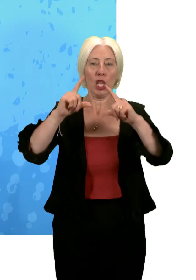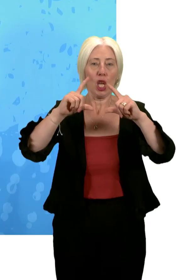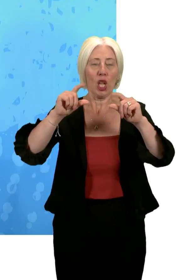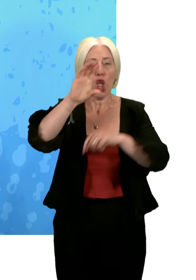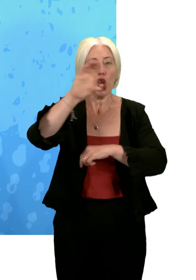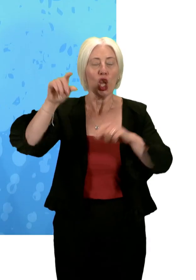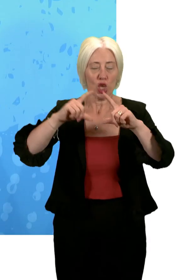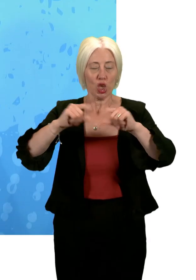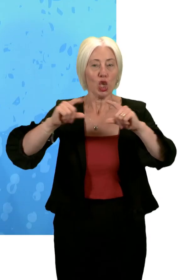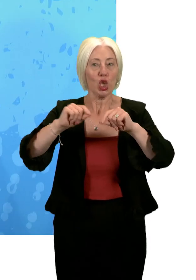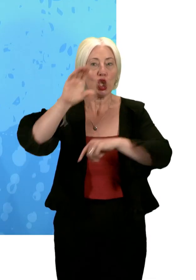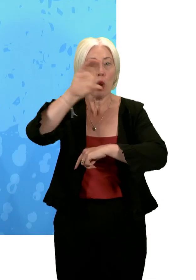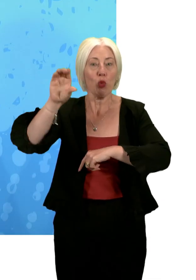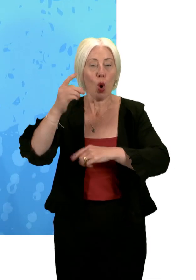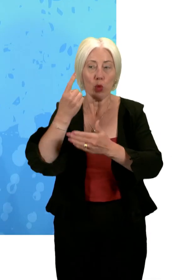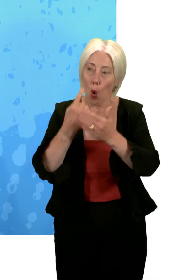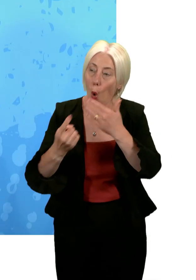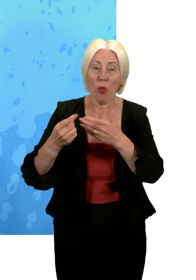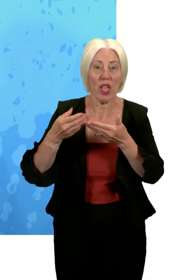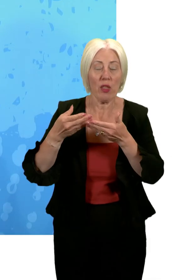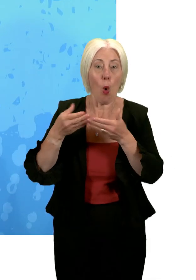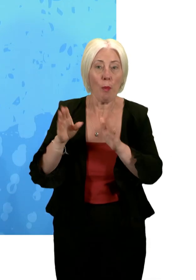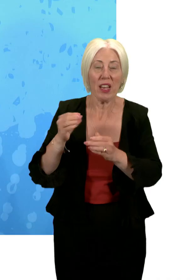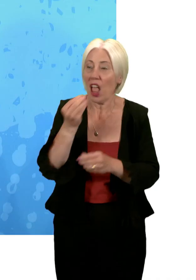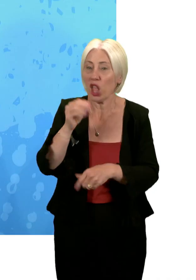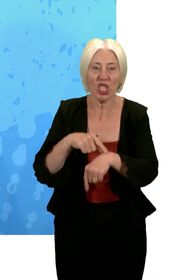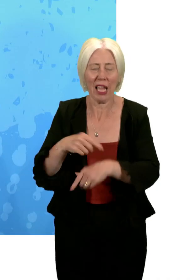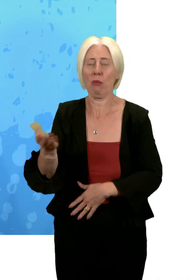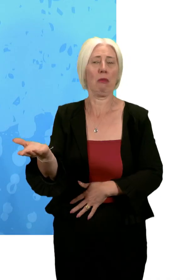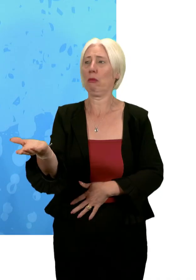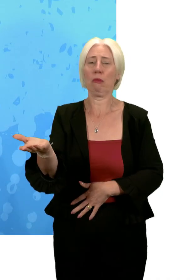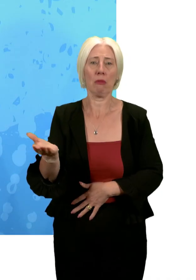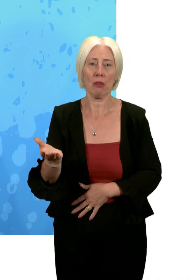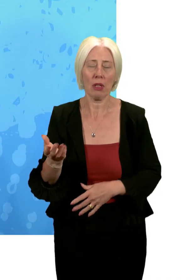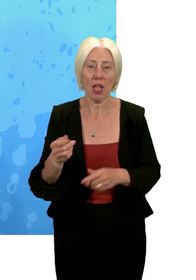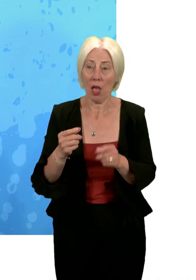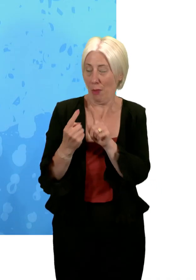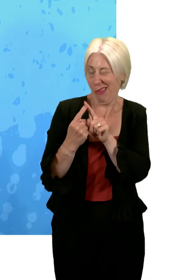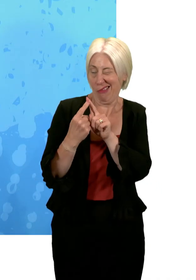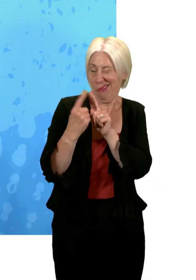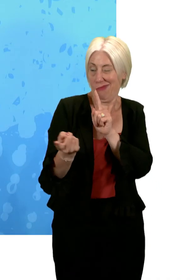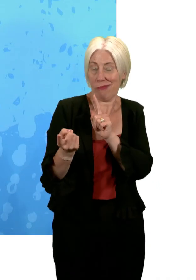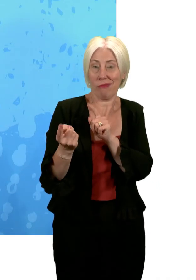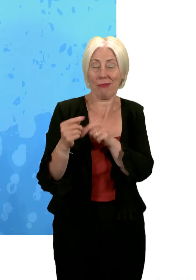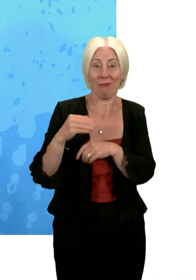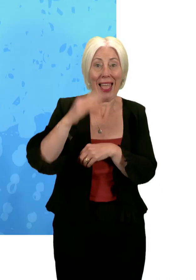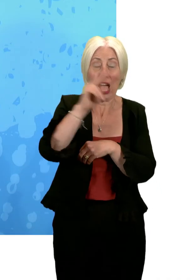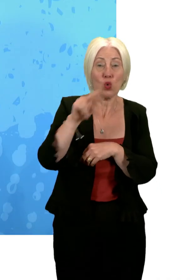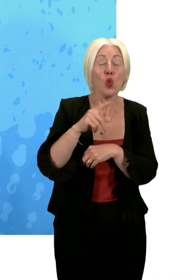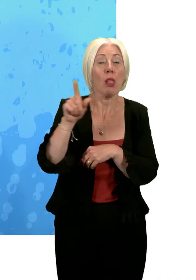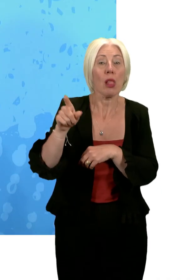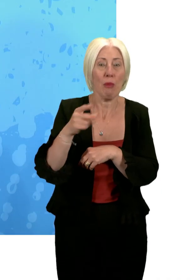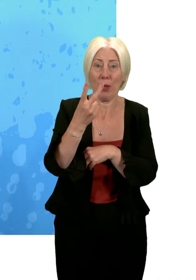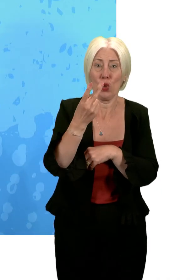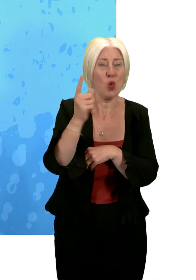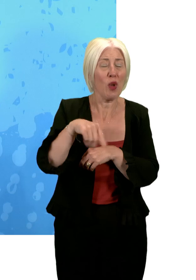only open at lunchtime. You know, that it's a step away from a high school with 2,000 kids, and it's queued